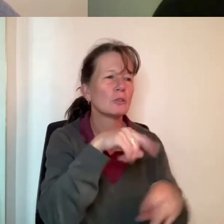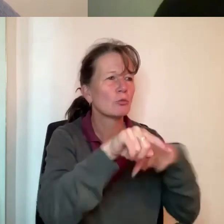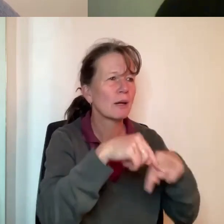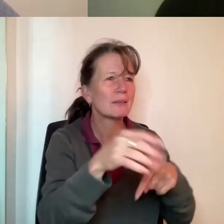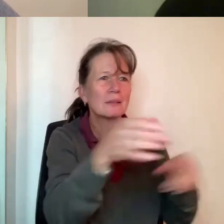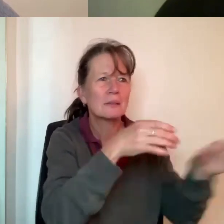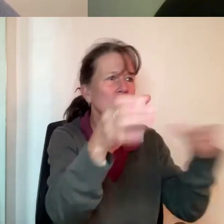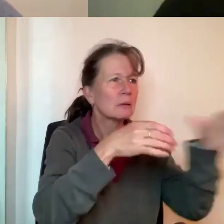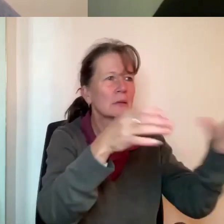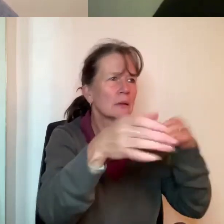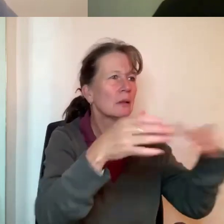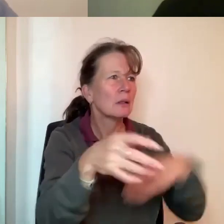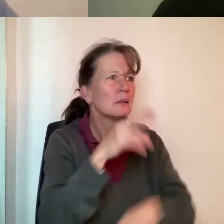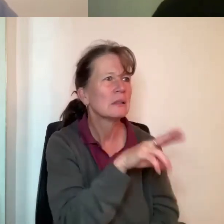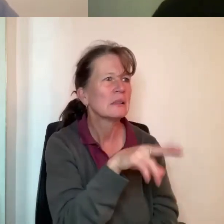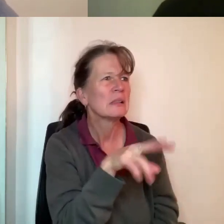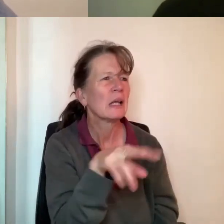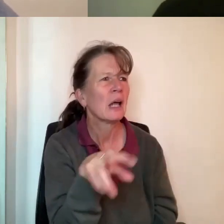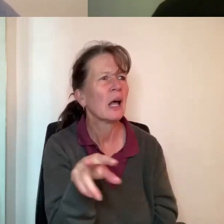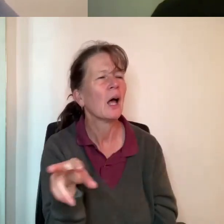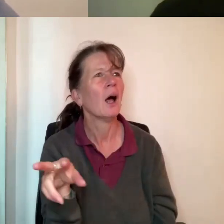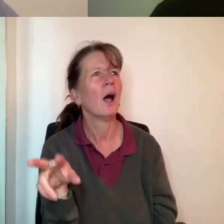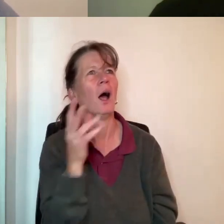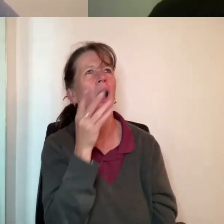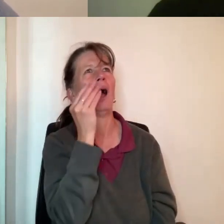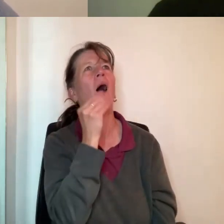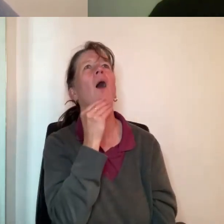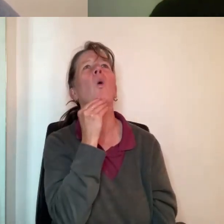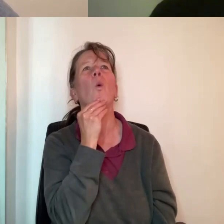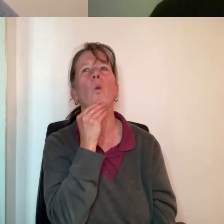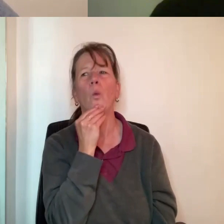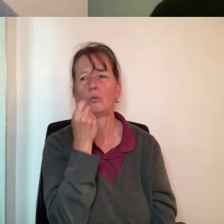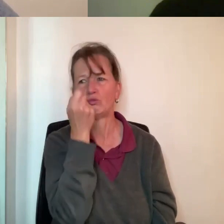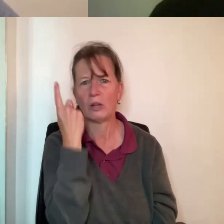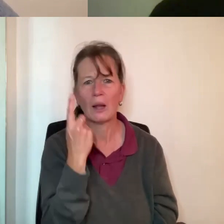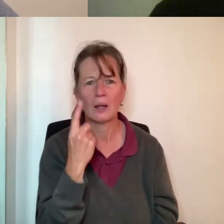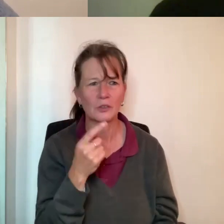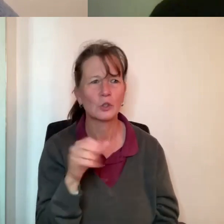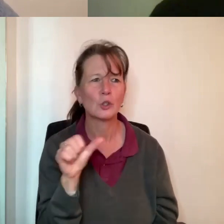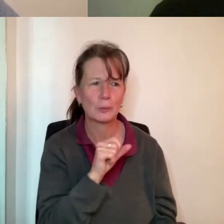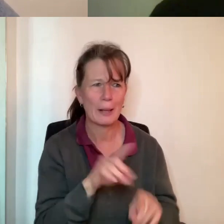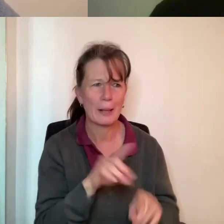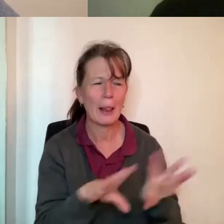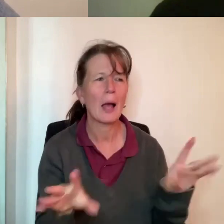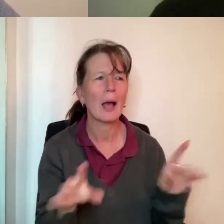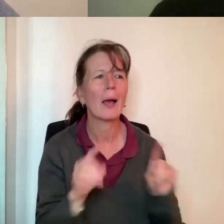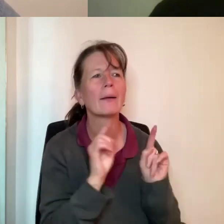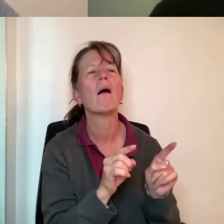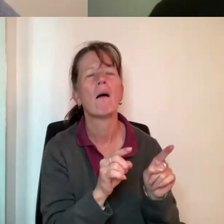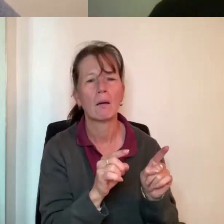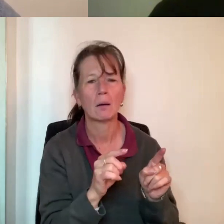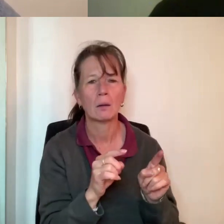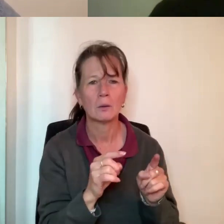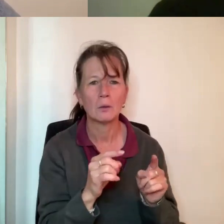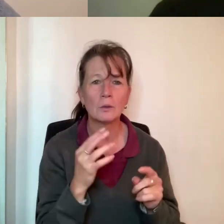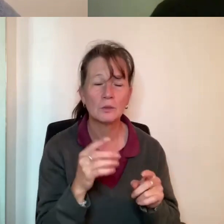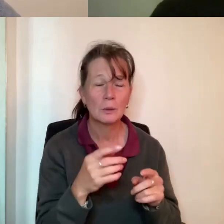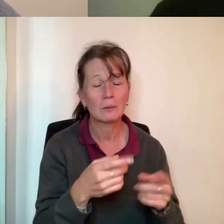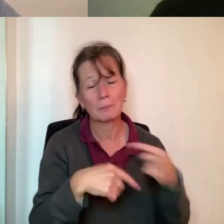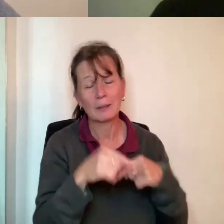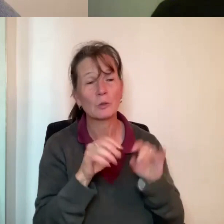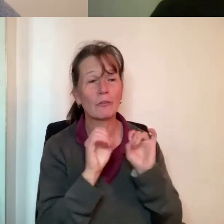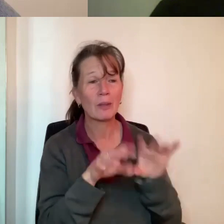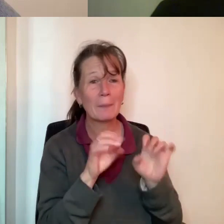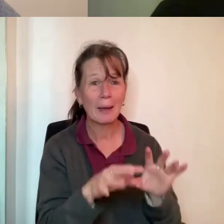I don't know. I mean, it's a and then it's a good. And then I guess the exchange of experience would be to write the feedback, or at least to try to write what's